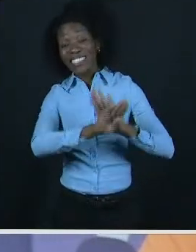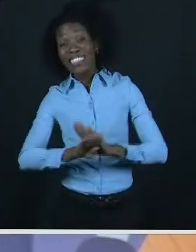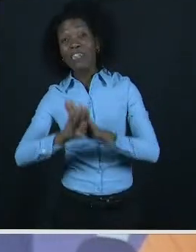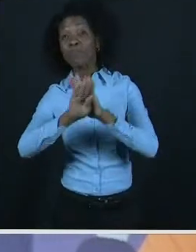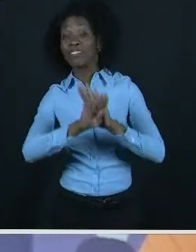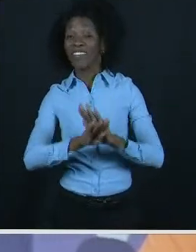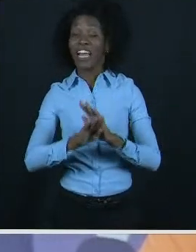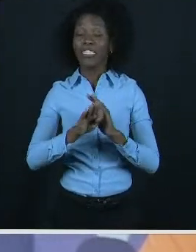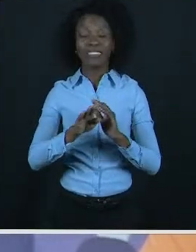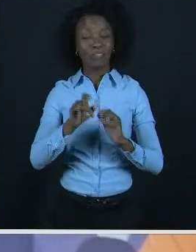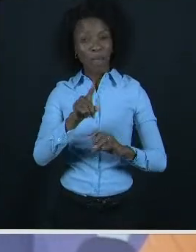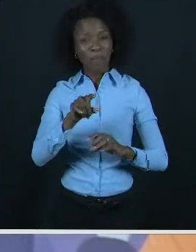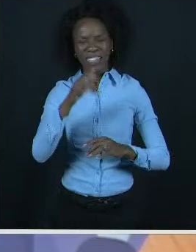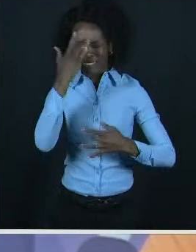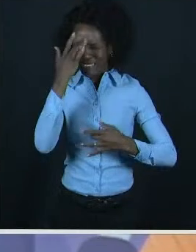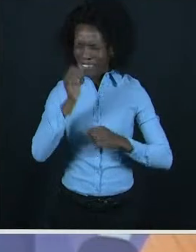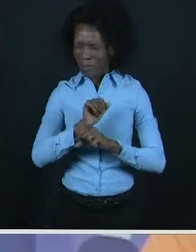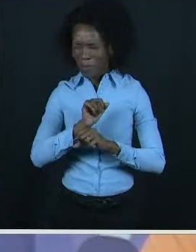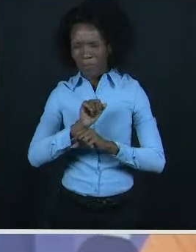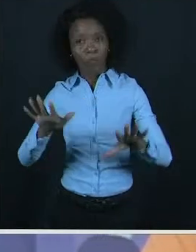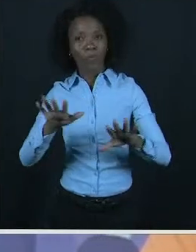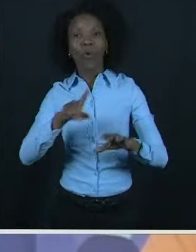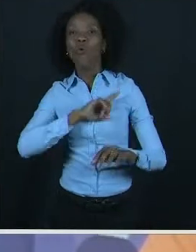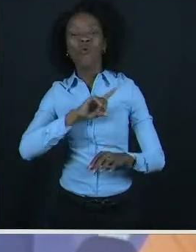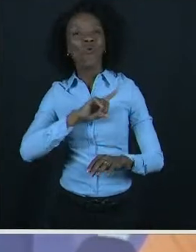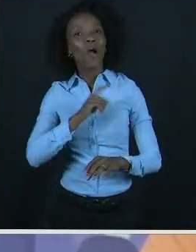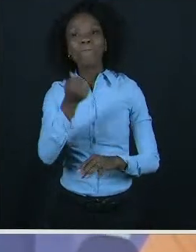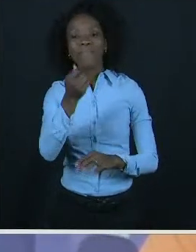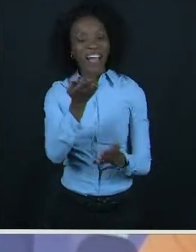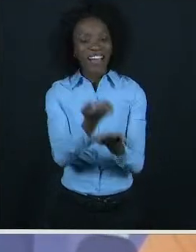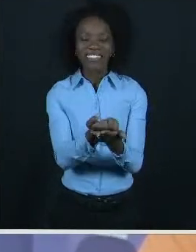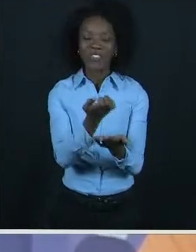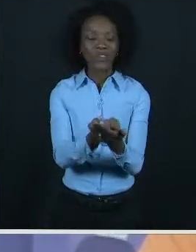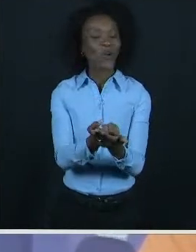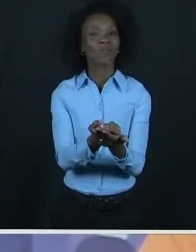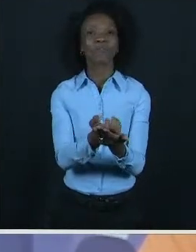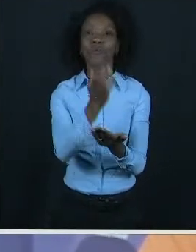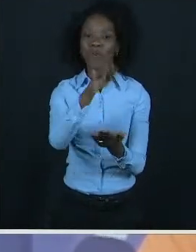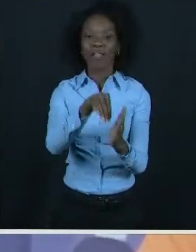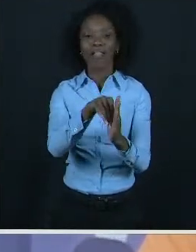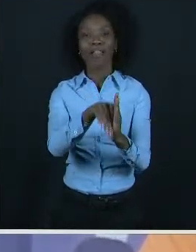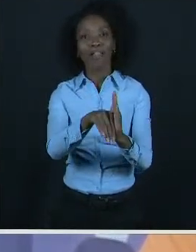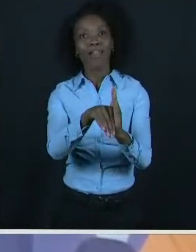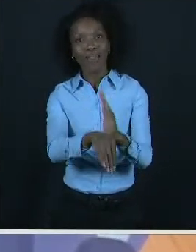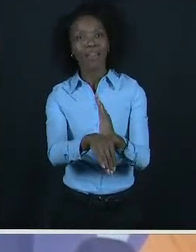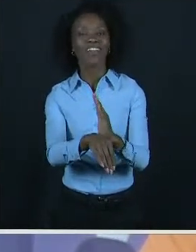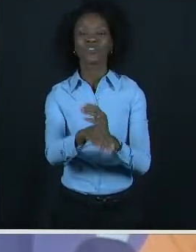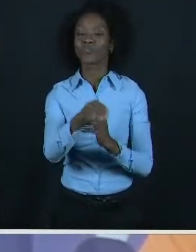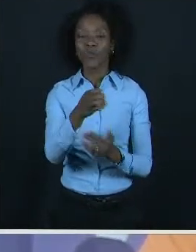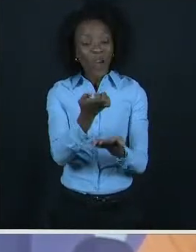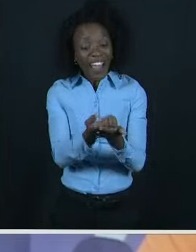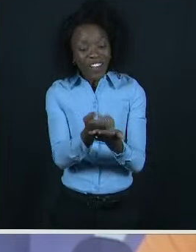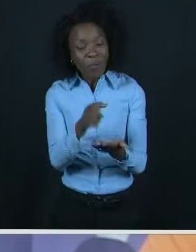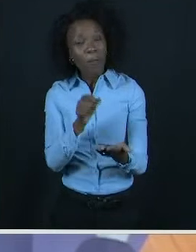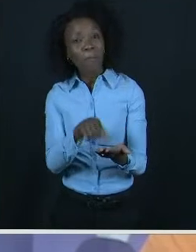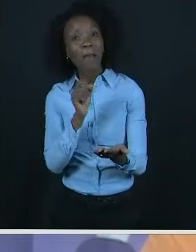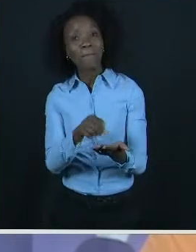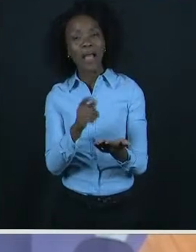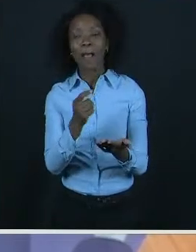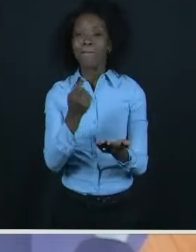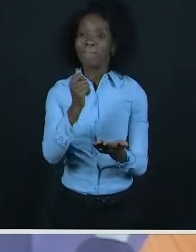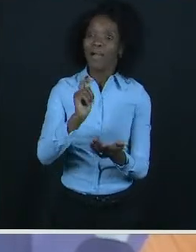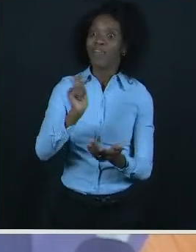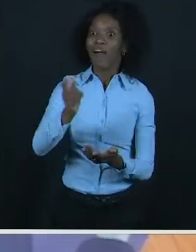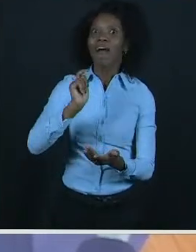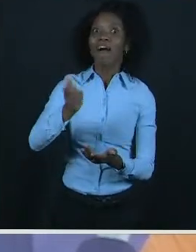the scourge of gender-based violence, has an economic cost, and we need to reduce that cost and to make sure